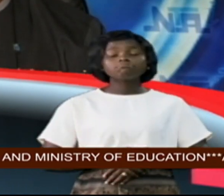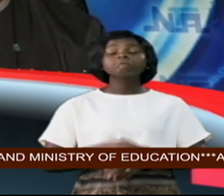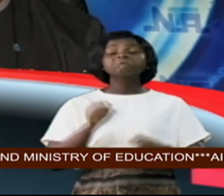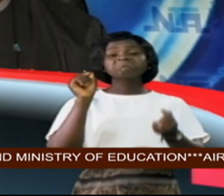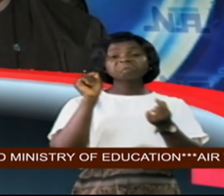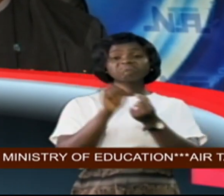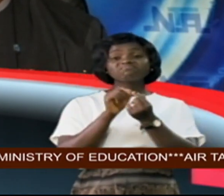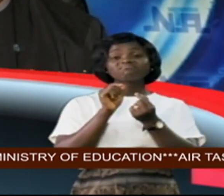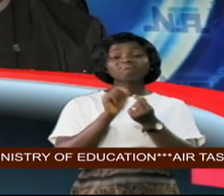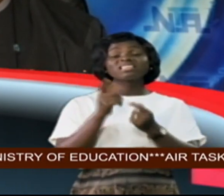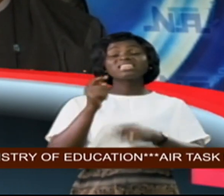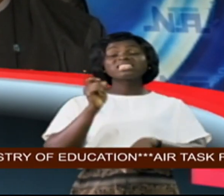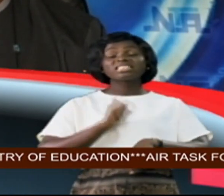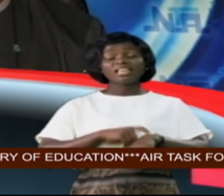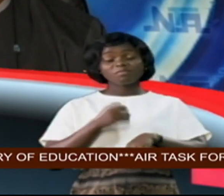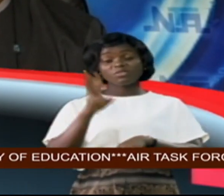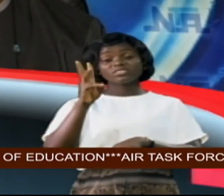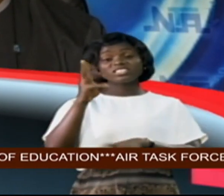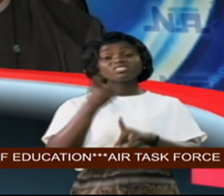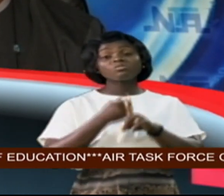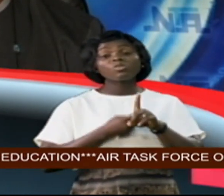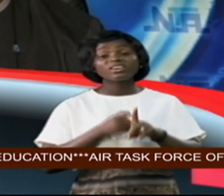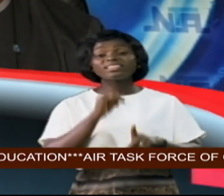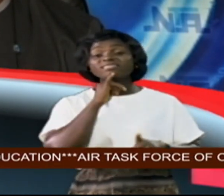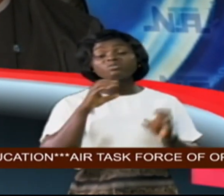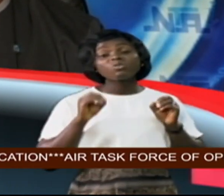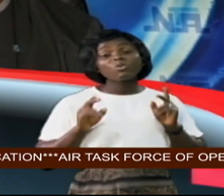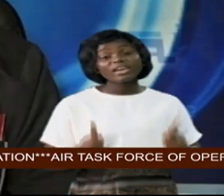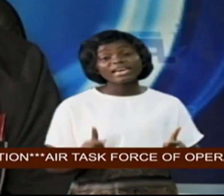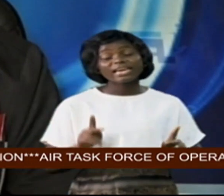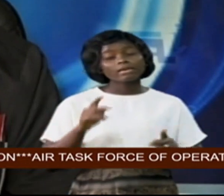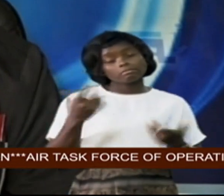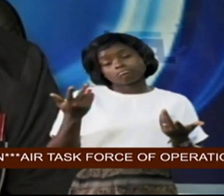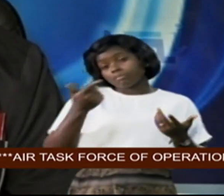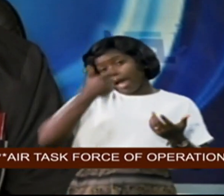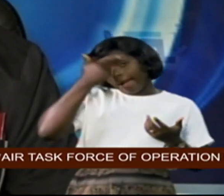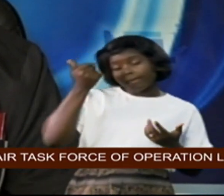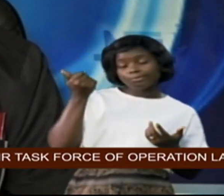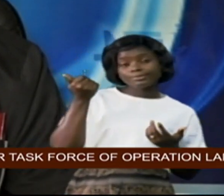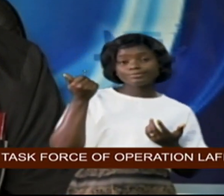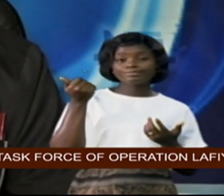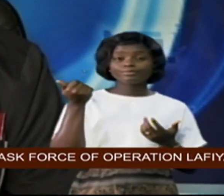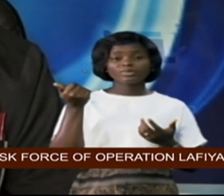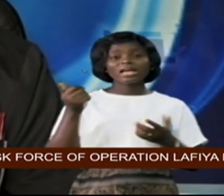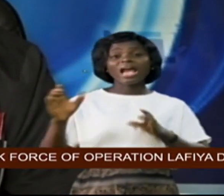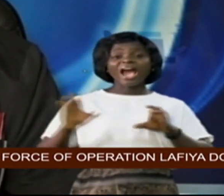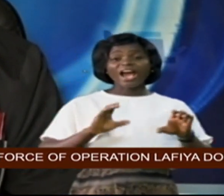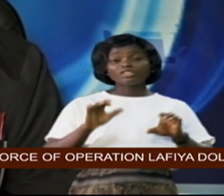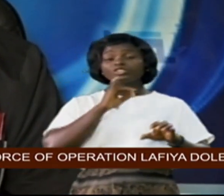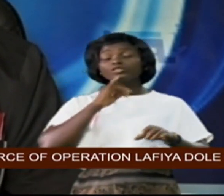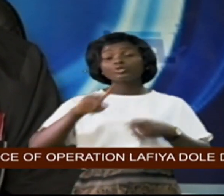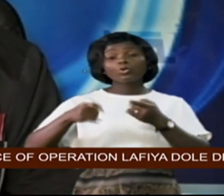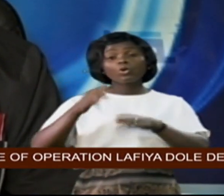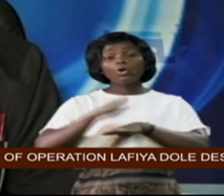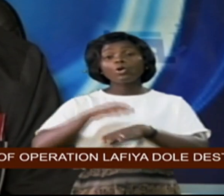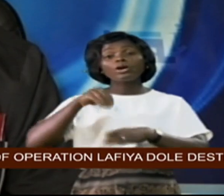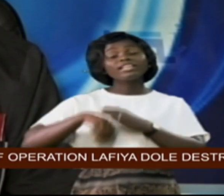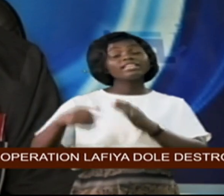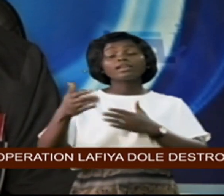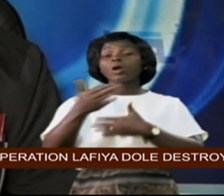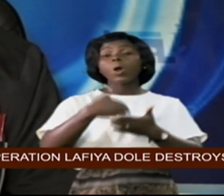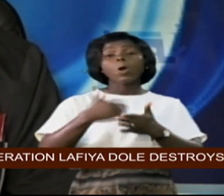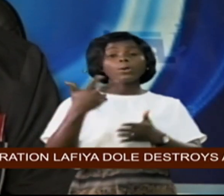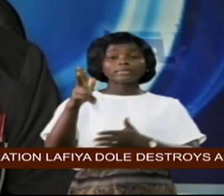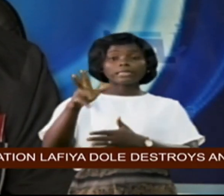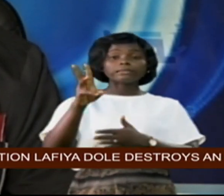Exactly. The time of 6 months is okay in the sense that action is going on in the whole 36 states